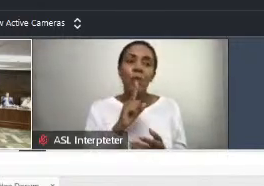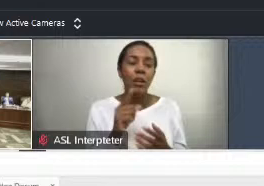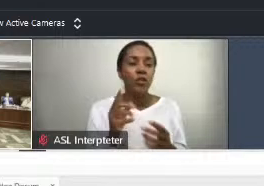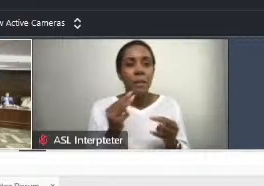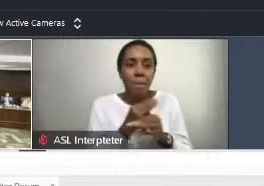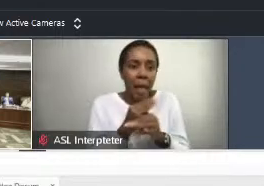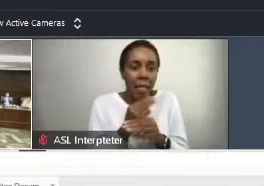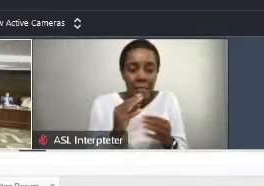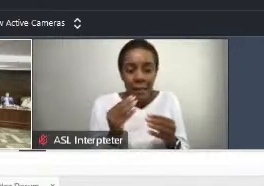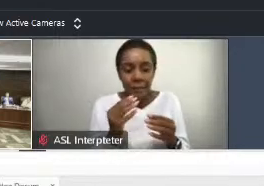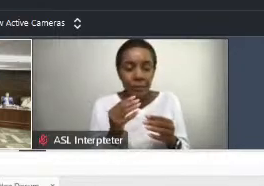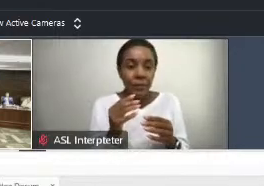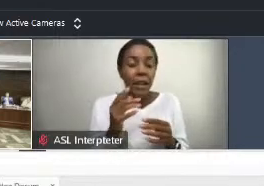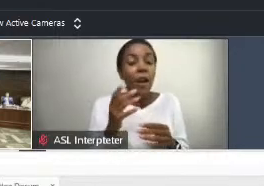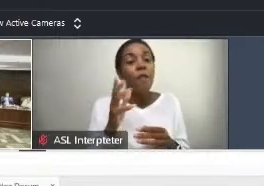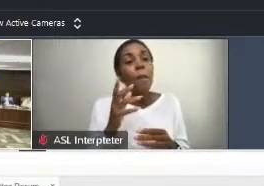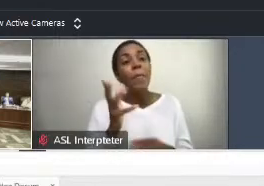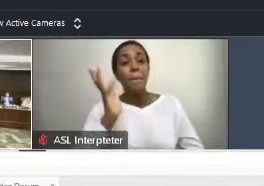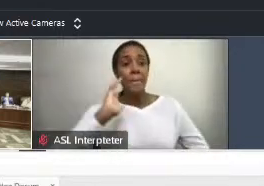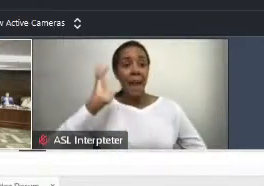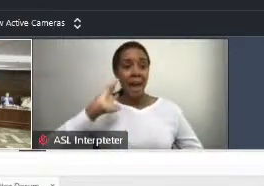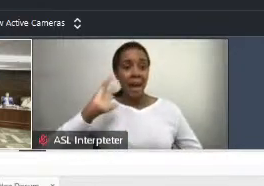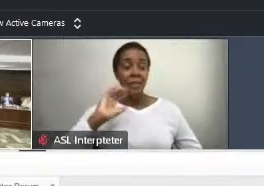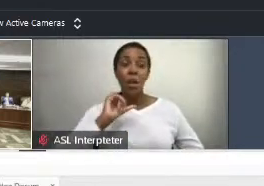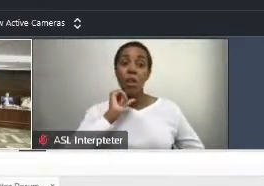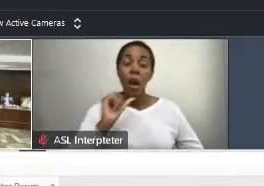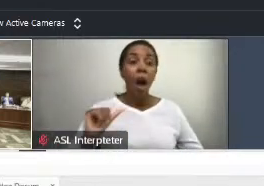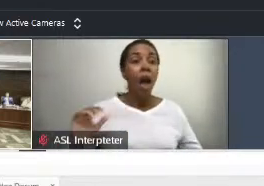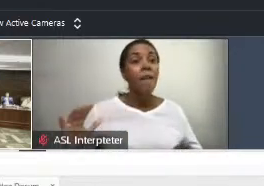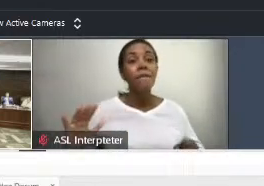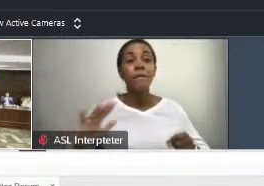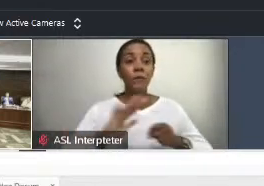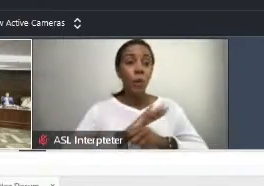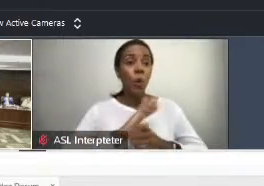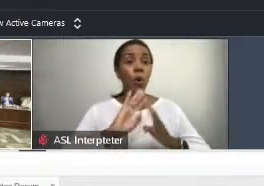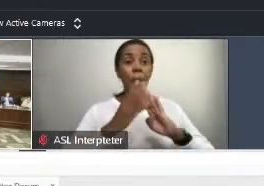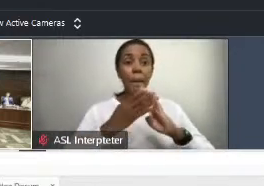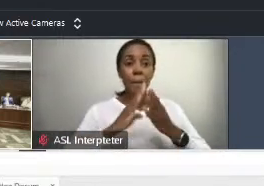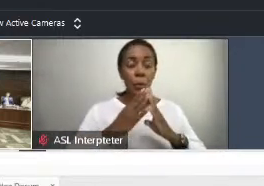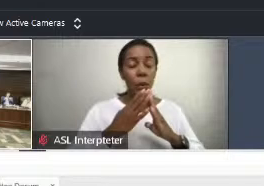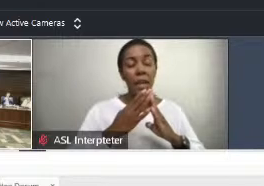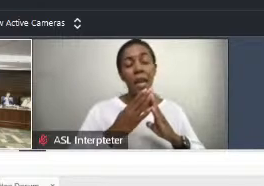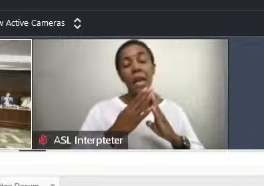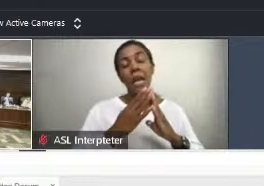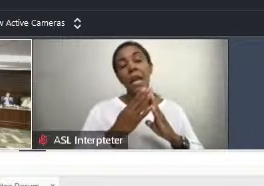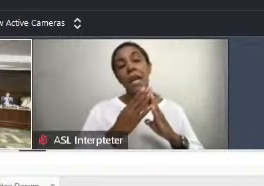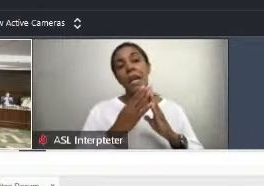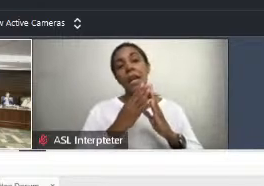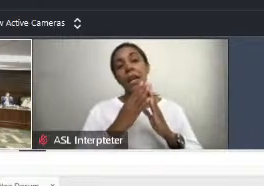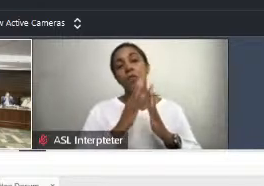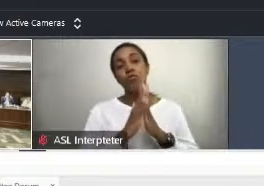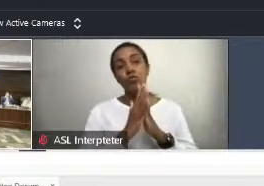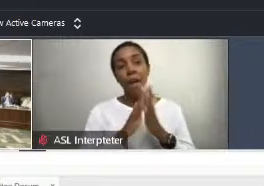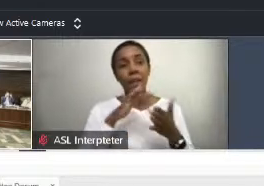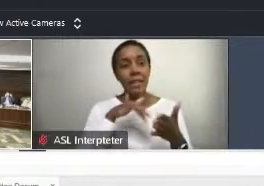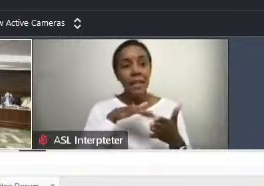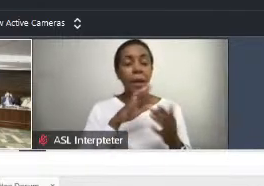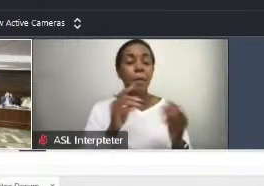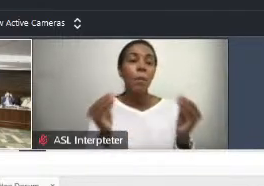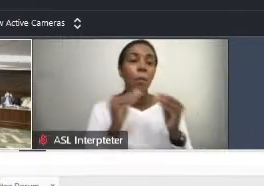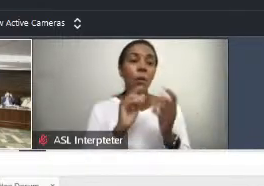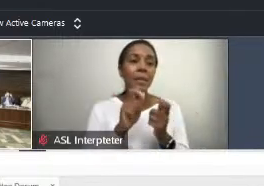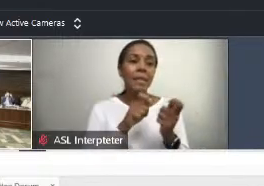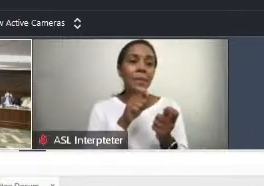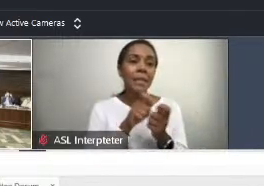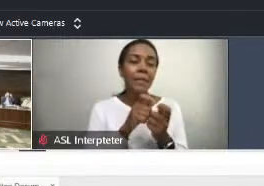in the past, not whole community-wide traffic study, but more of specific locations. So we just Help